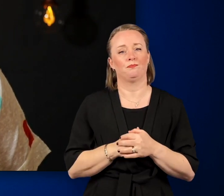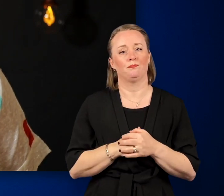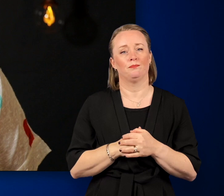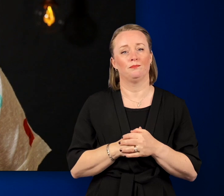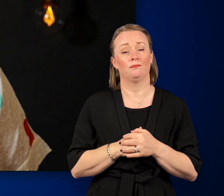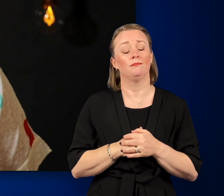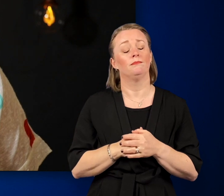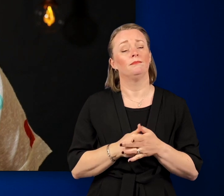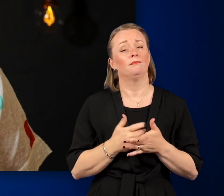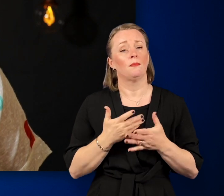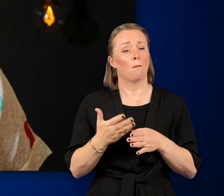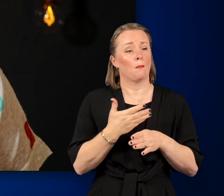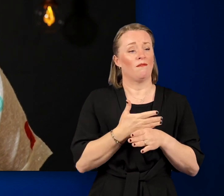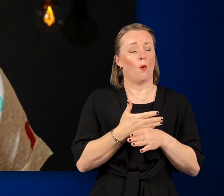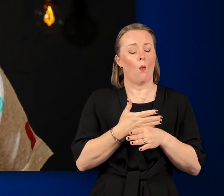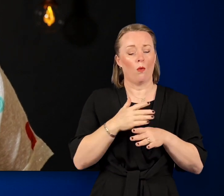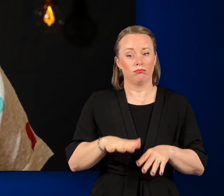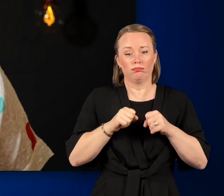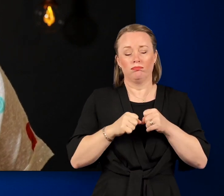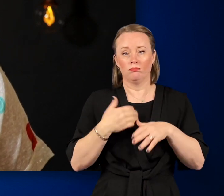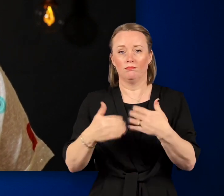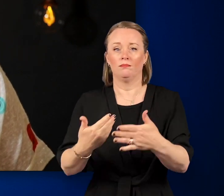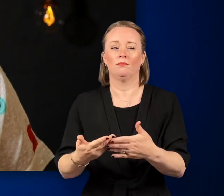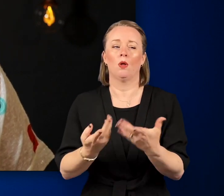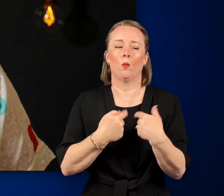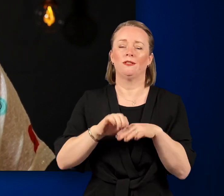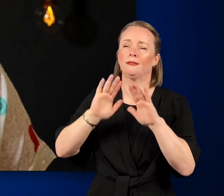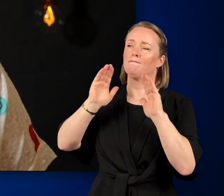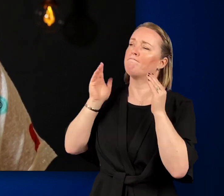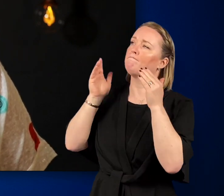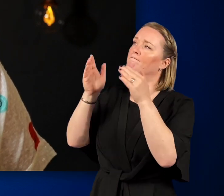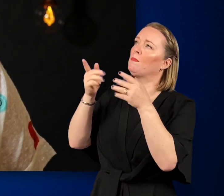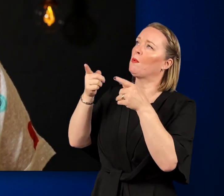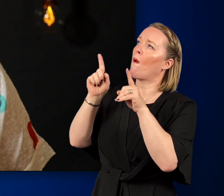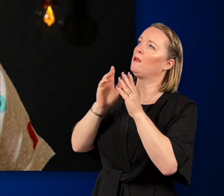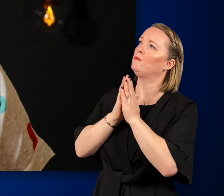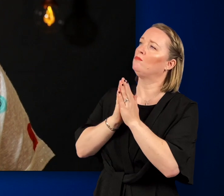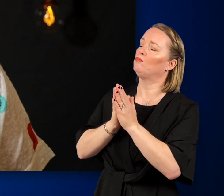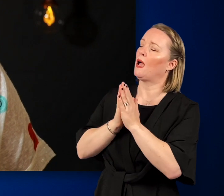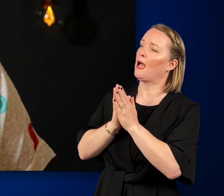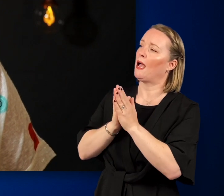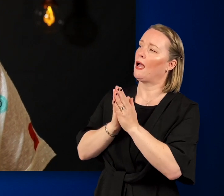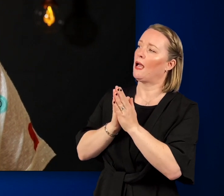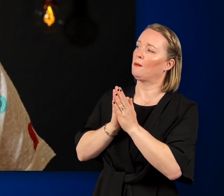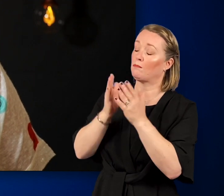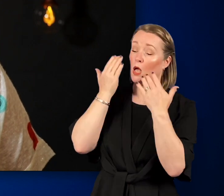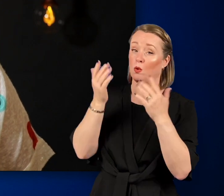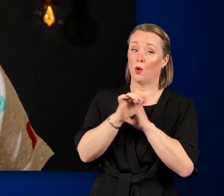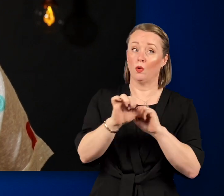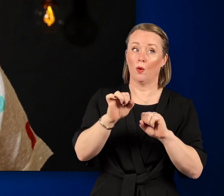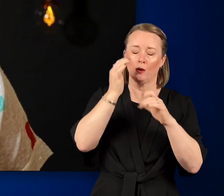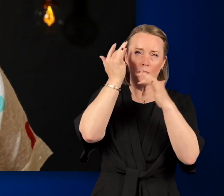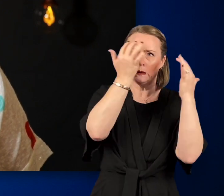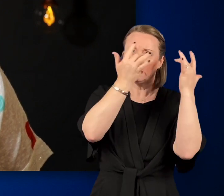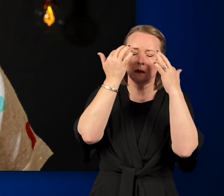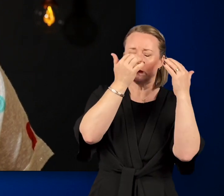together, let's just come before God in prayer. I don't know what you have on your mind